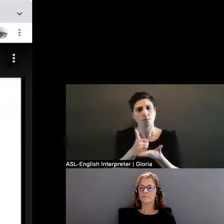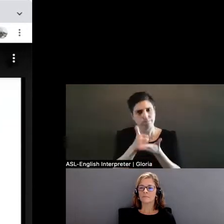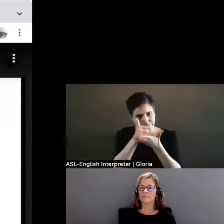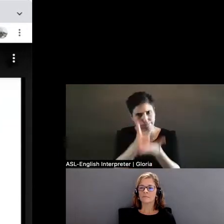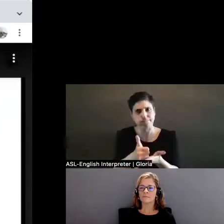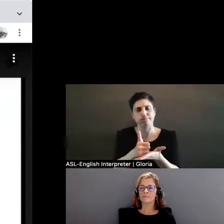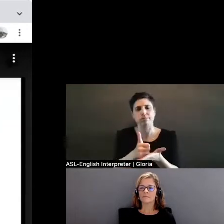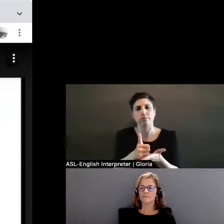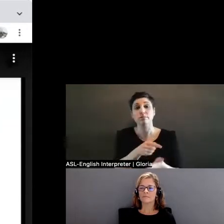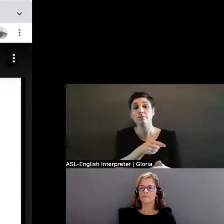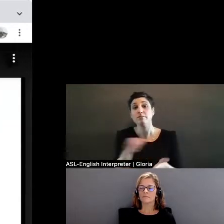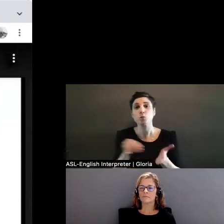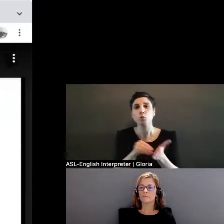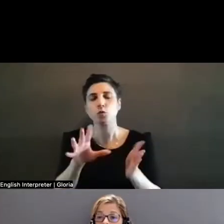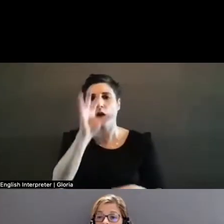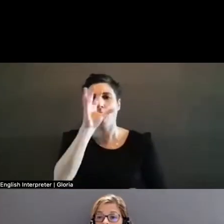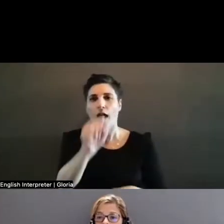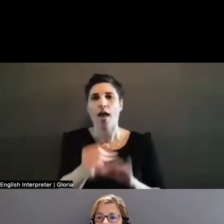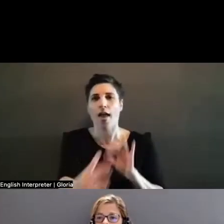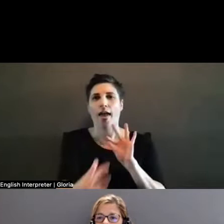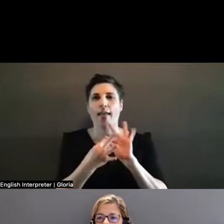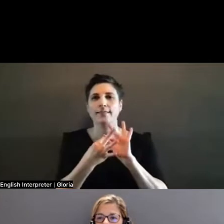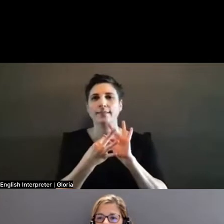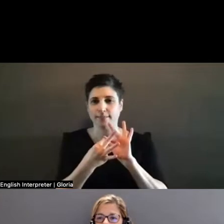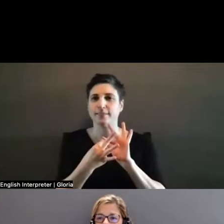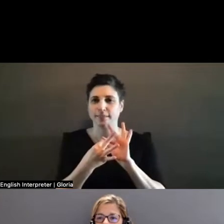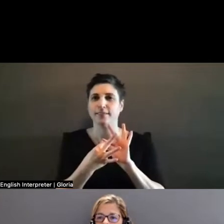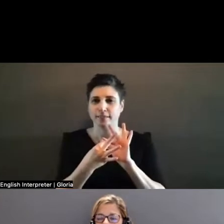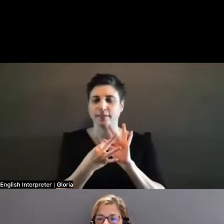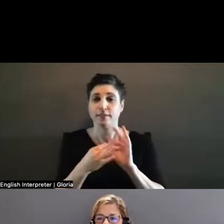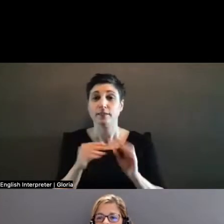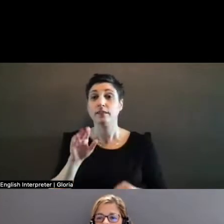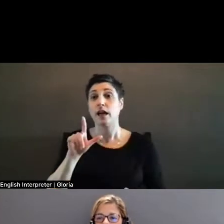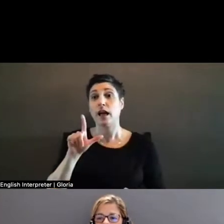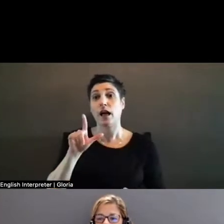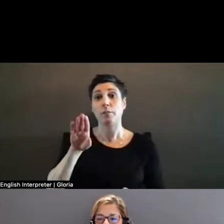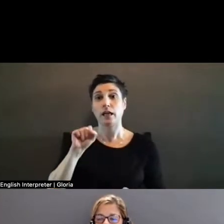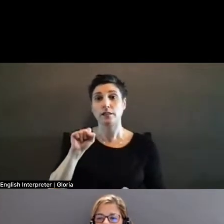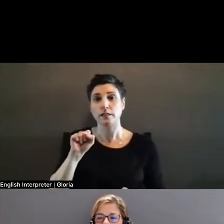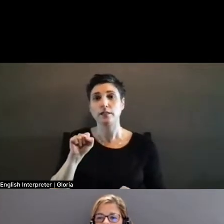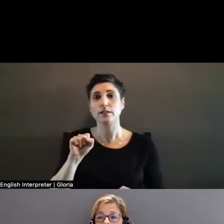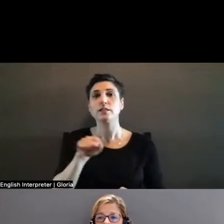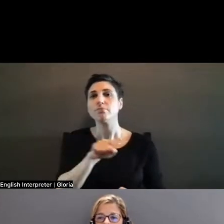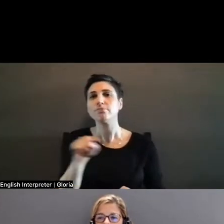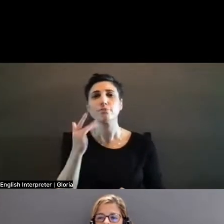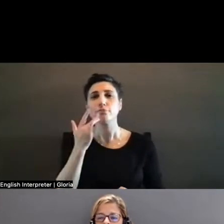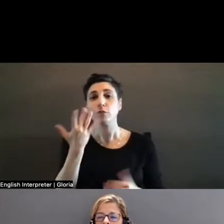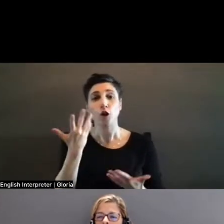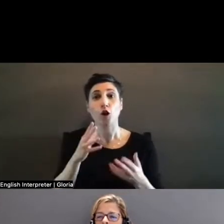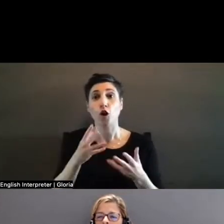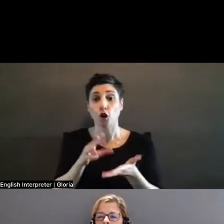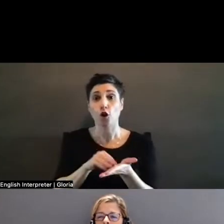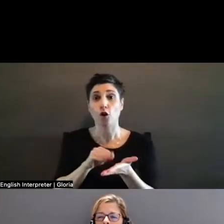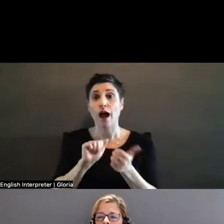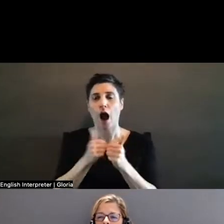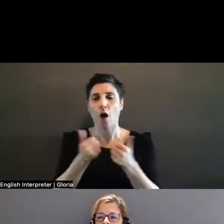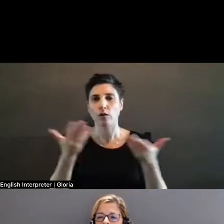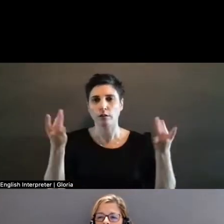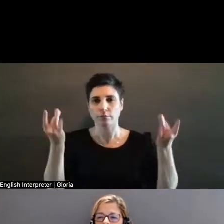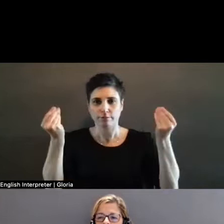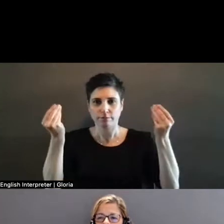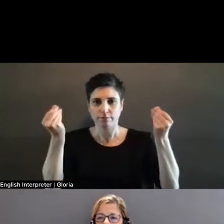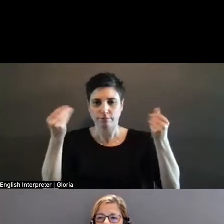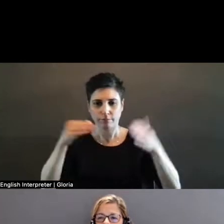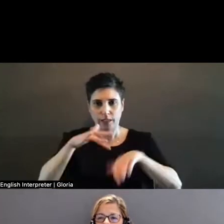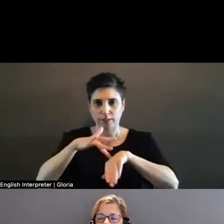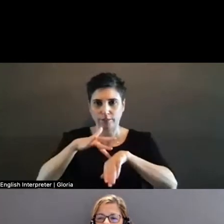of engagement. So many of our LBS learners are kinesthetic and they learn by doing. So it is a really great